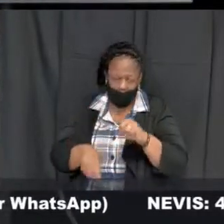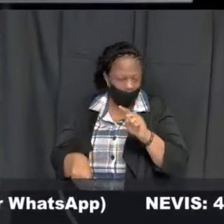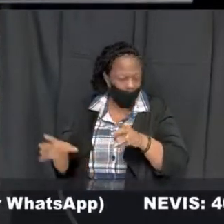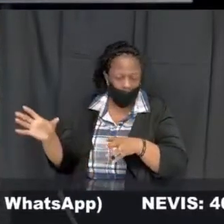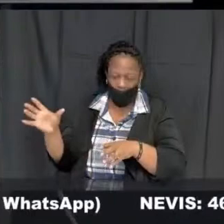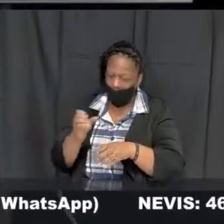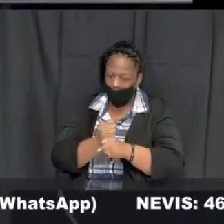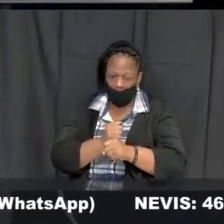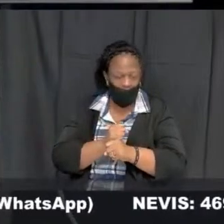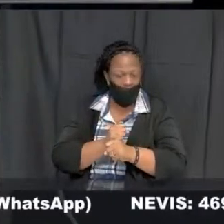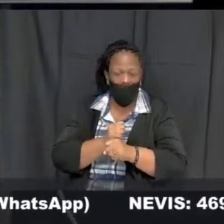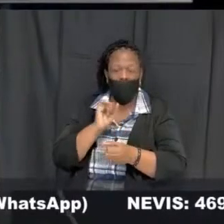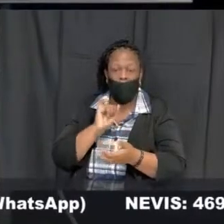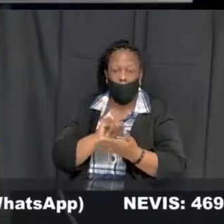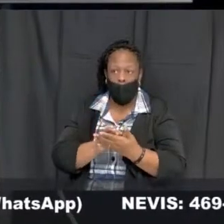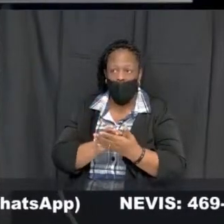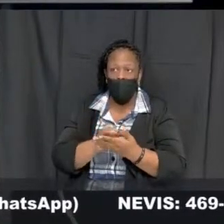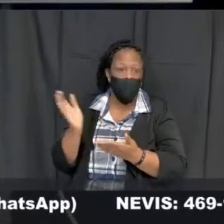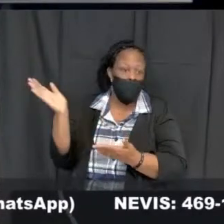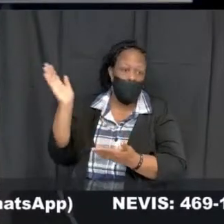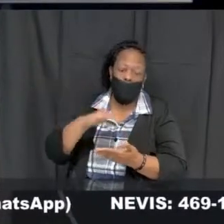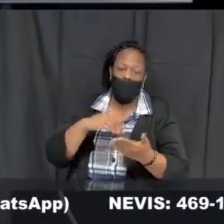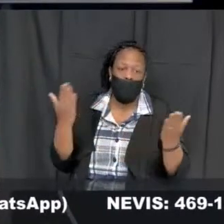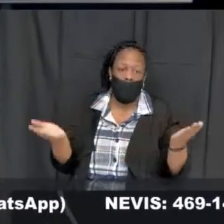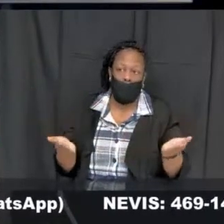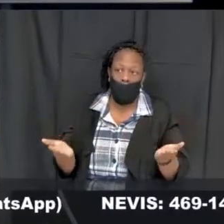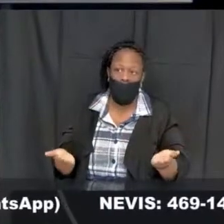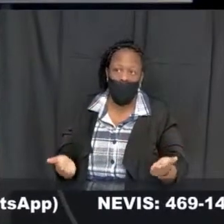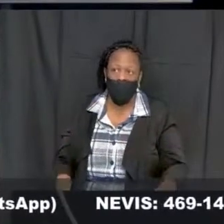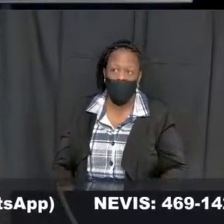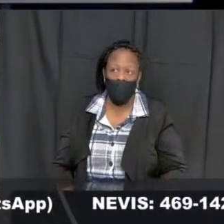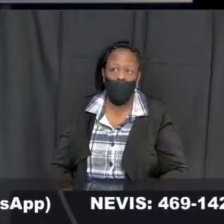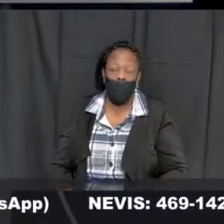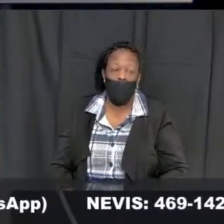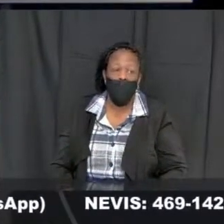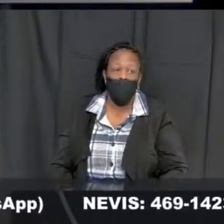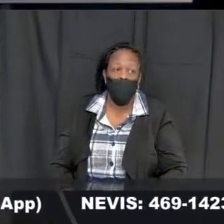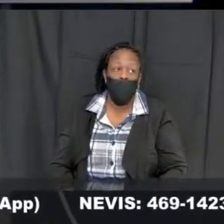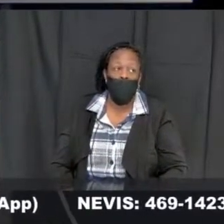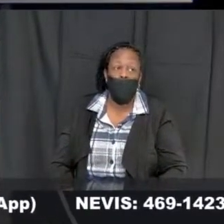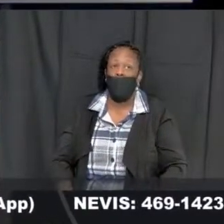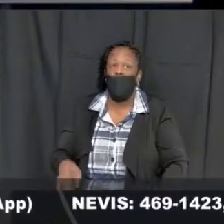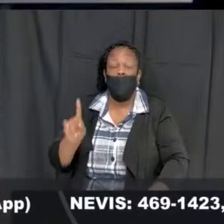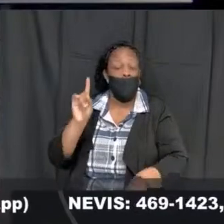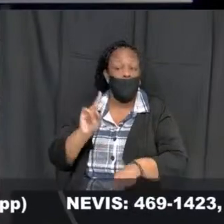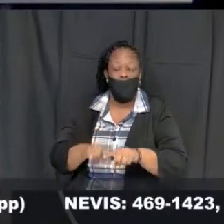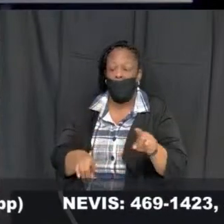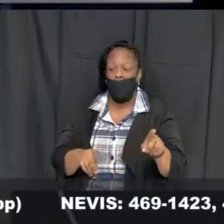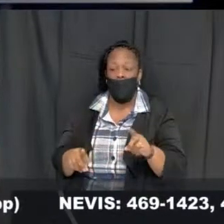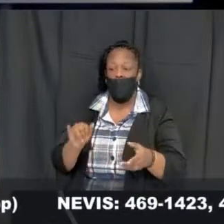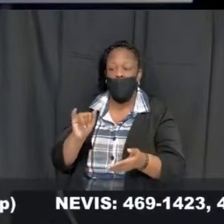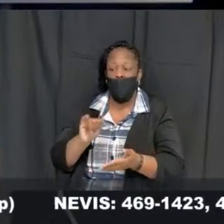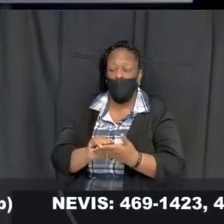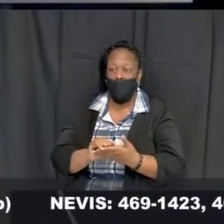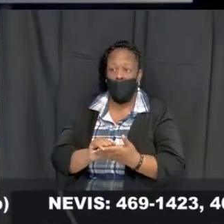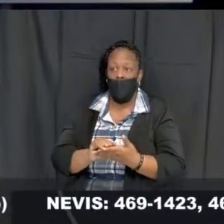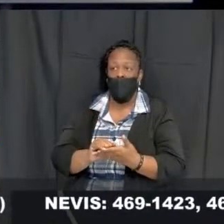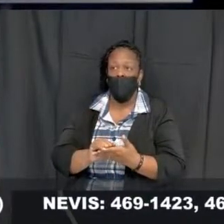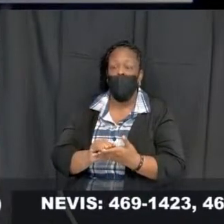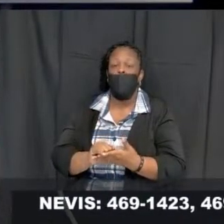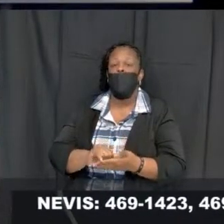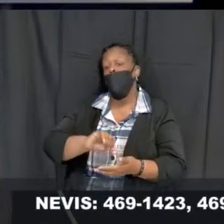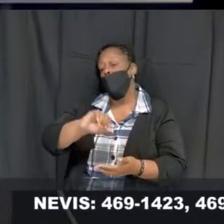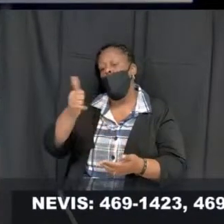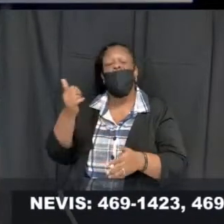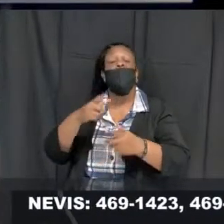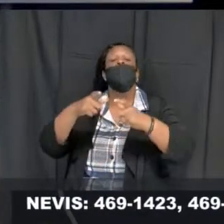won't do well if either of these three variants get away here. And so our aim is to keep